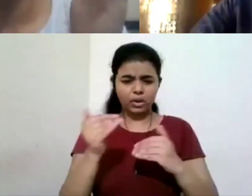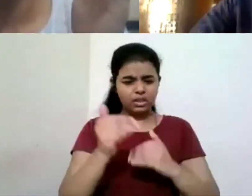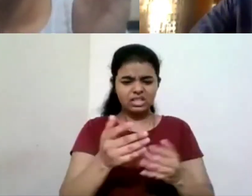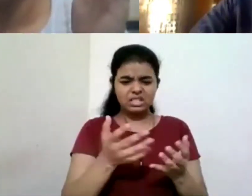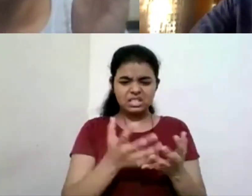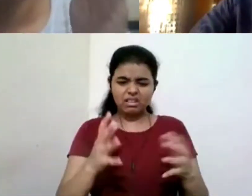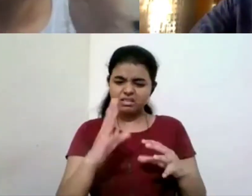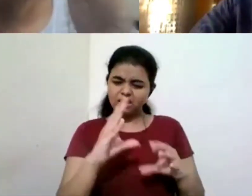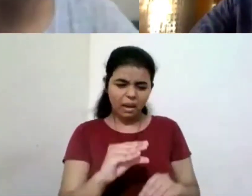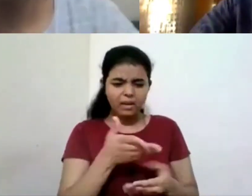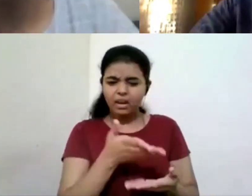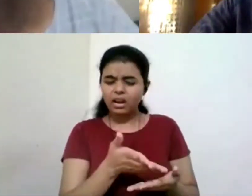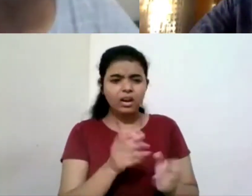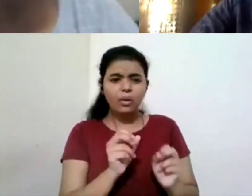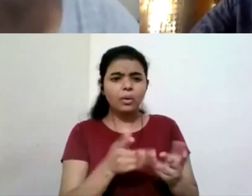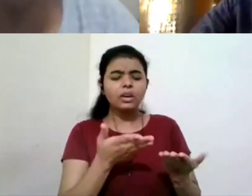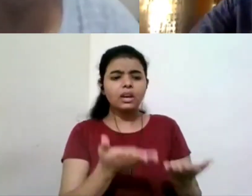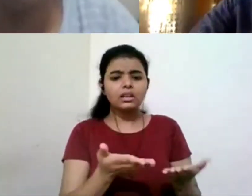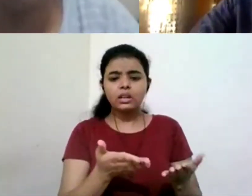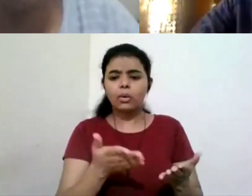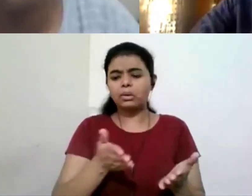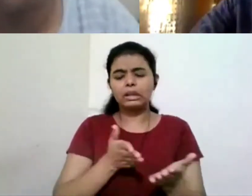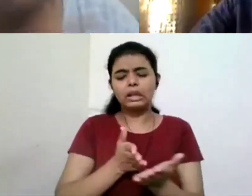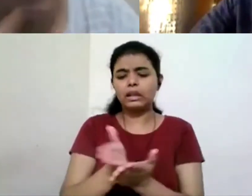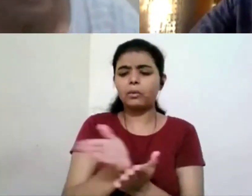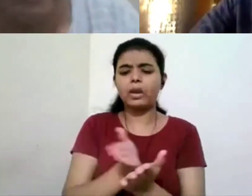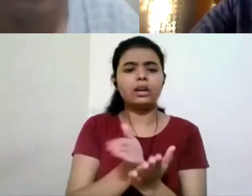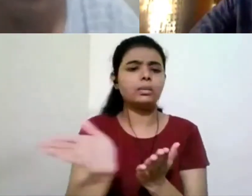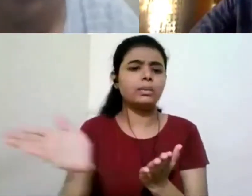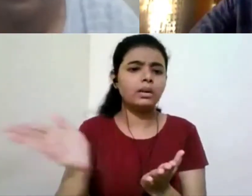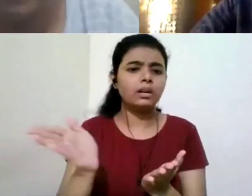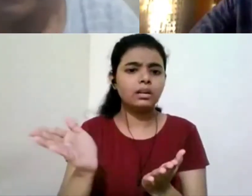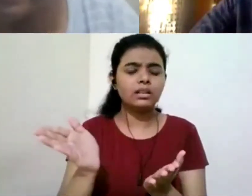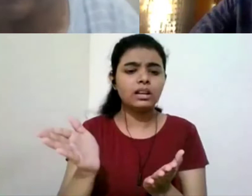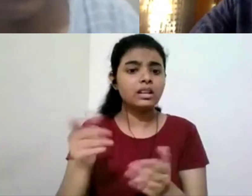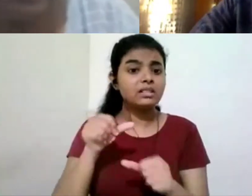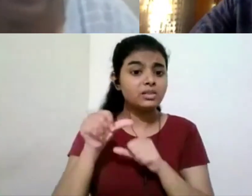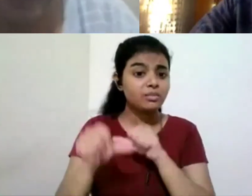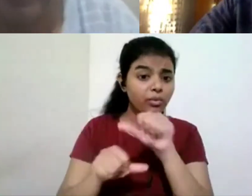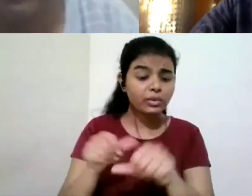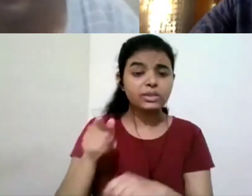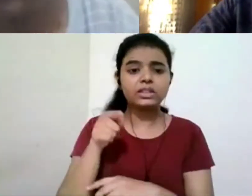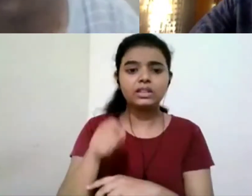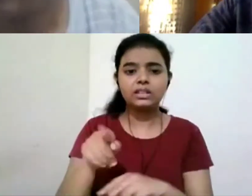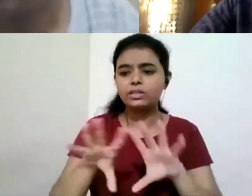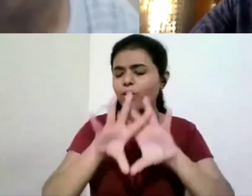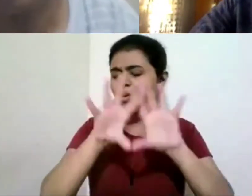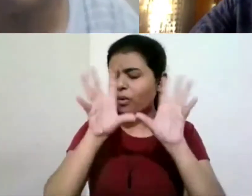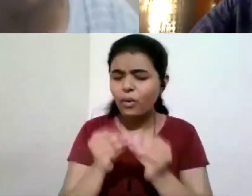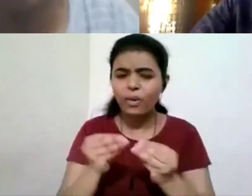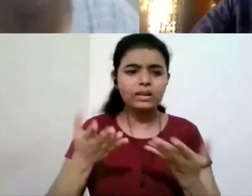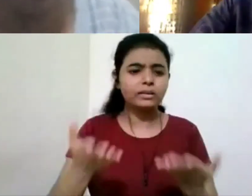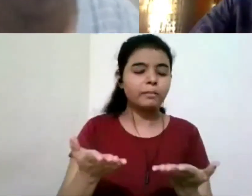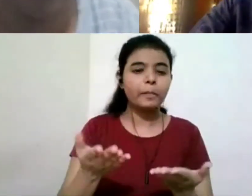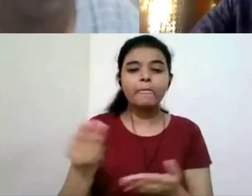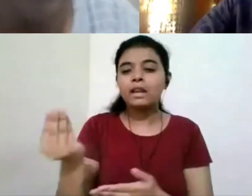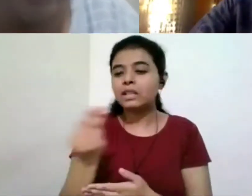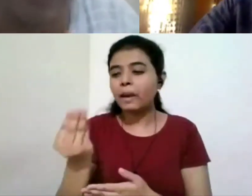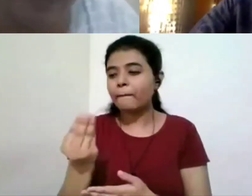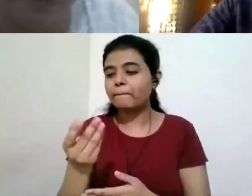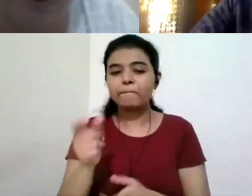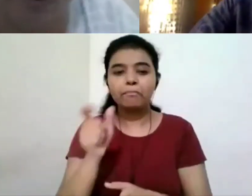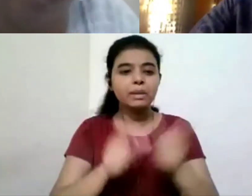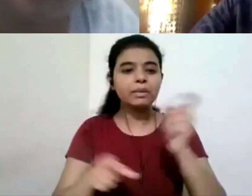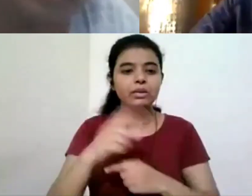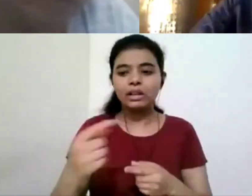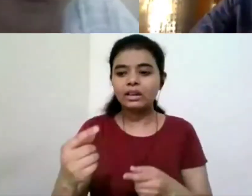resources that we have, and this is how we're going to apportion them. In the process, if the entire set of, you know, there's some people who are brought in and other